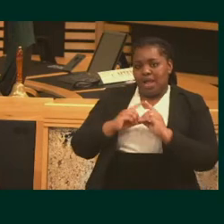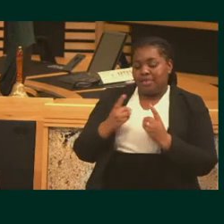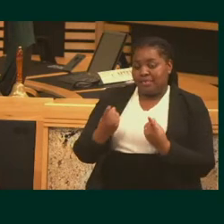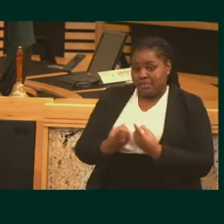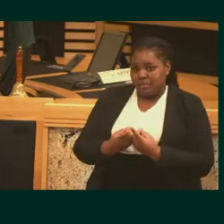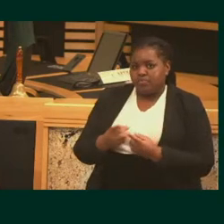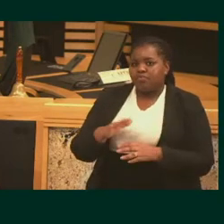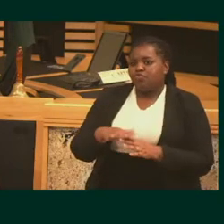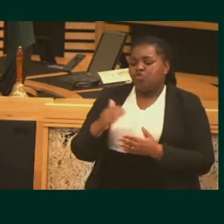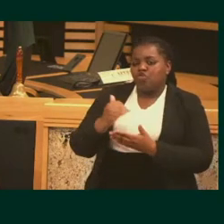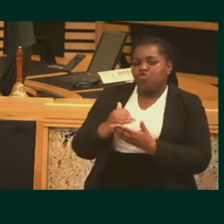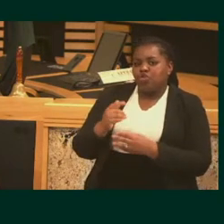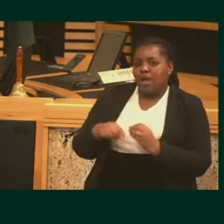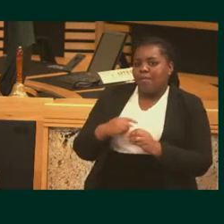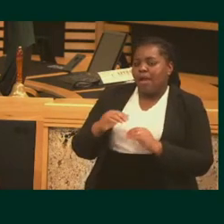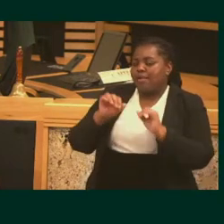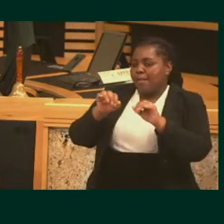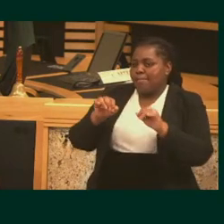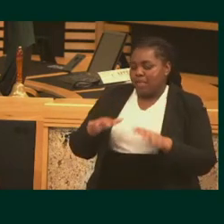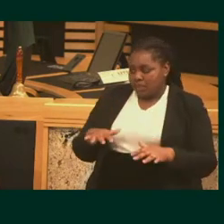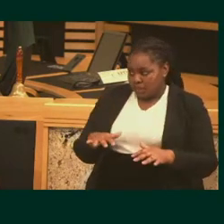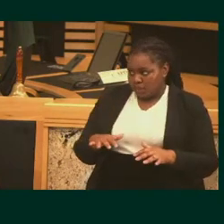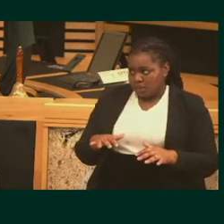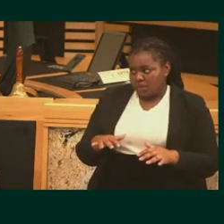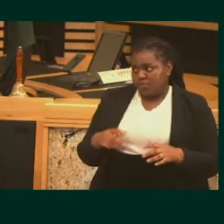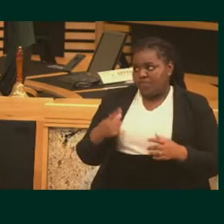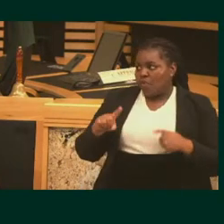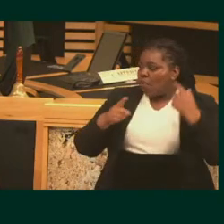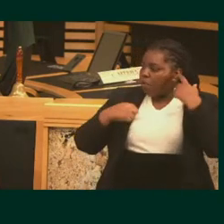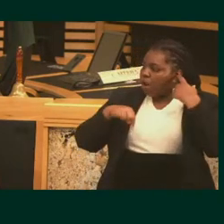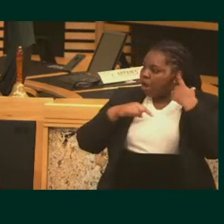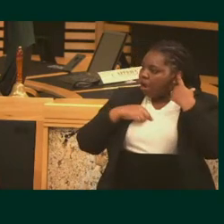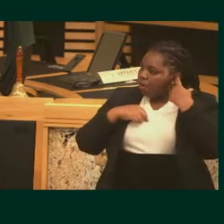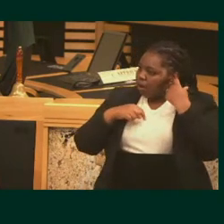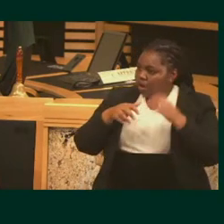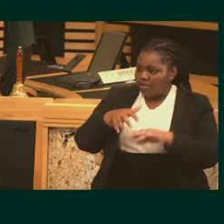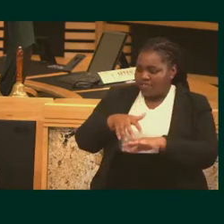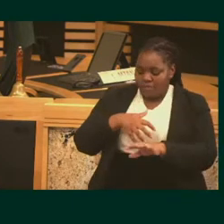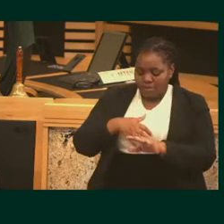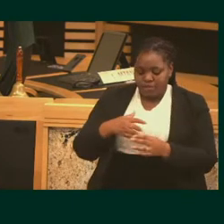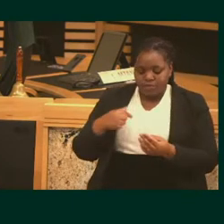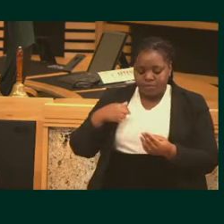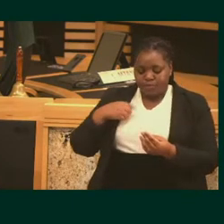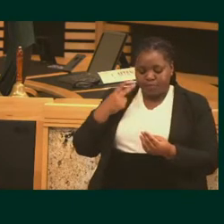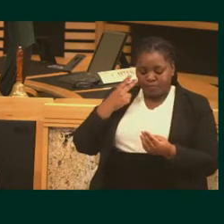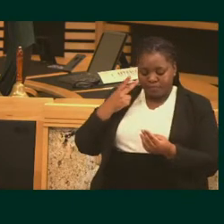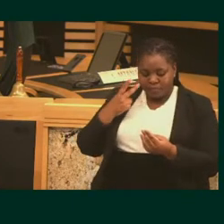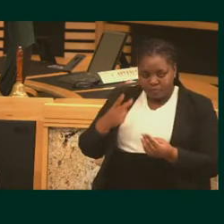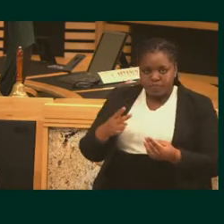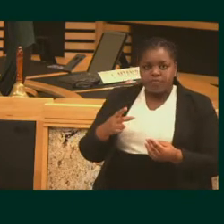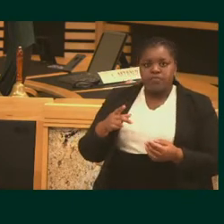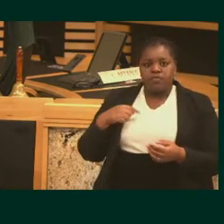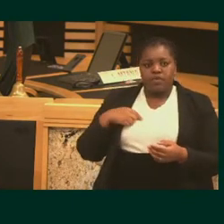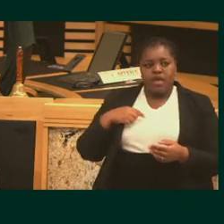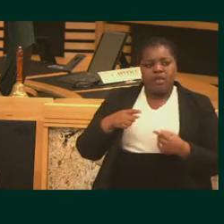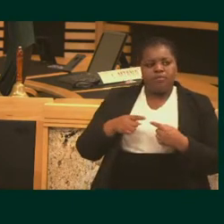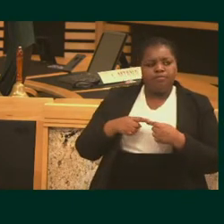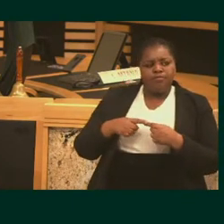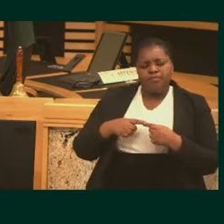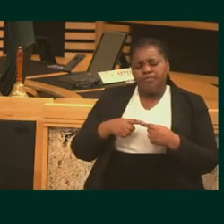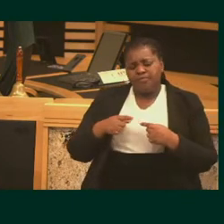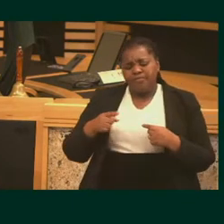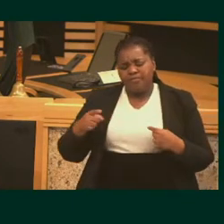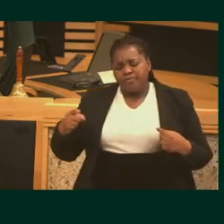is nothing short of a blessing for our Farmers it signifies the end of a prolonged period